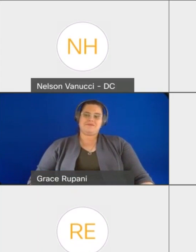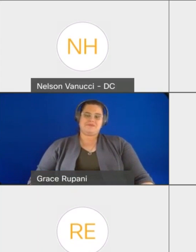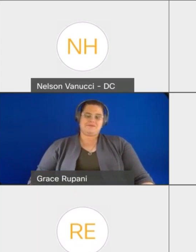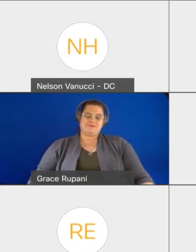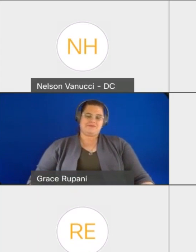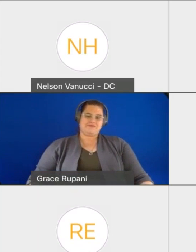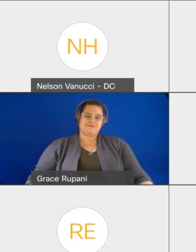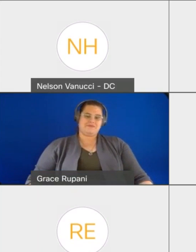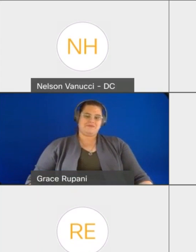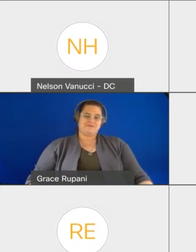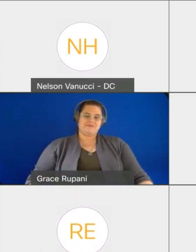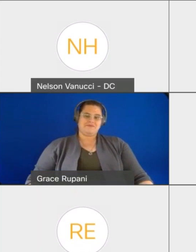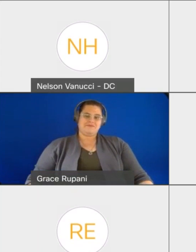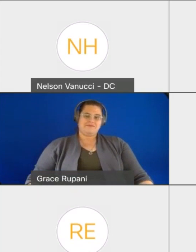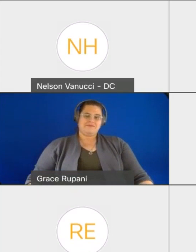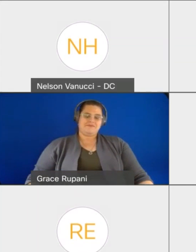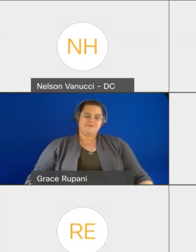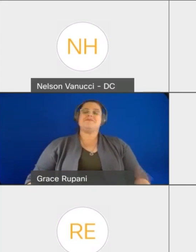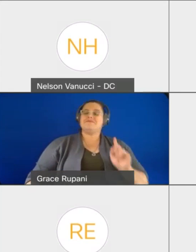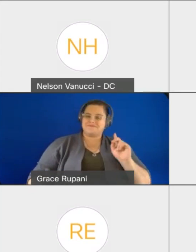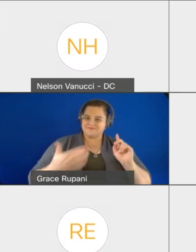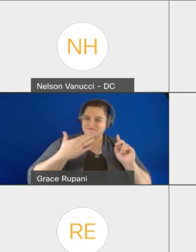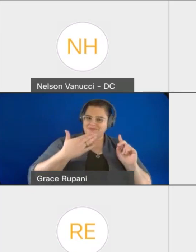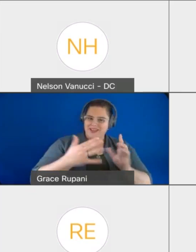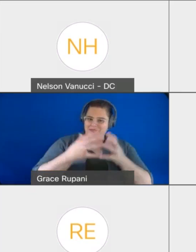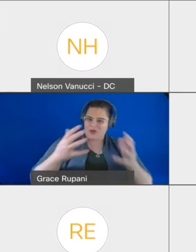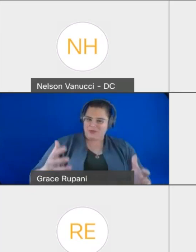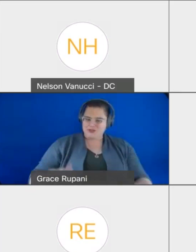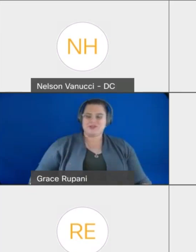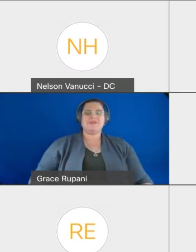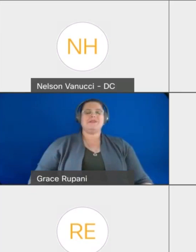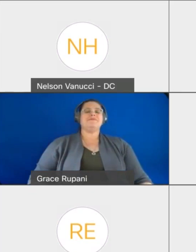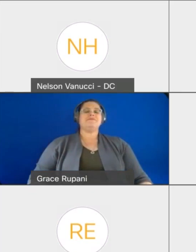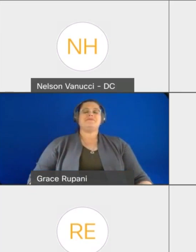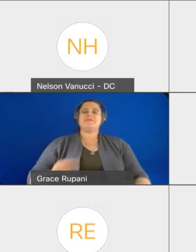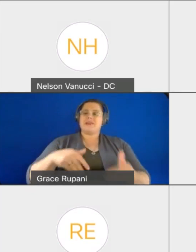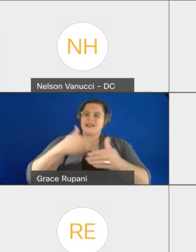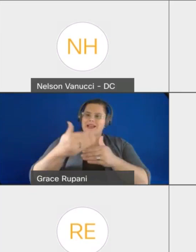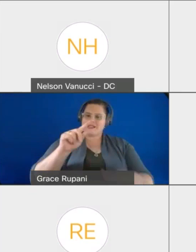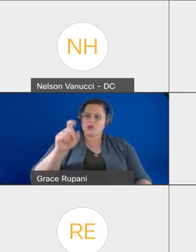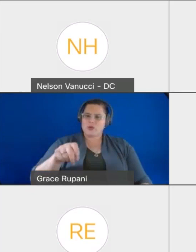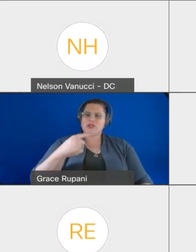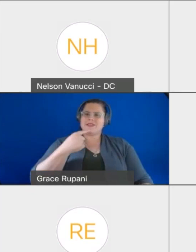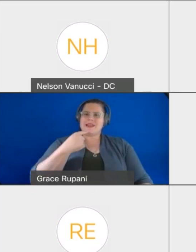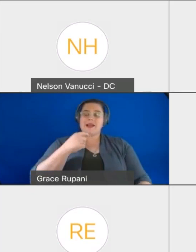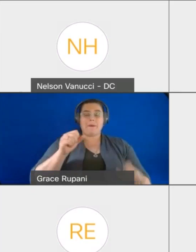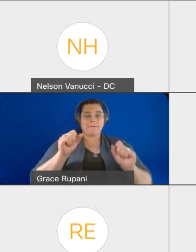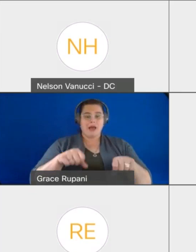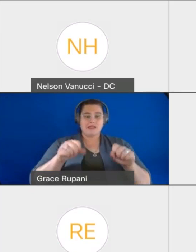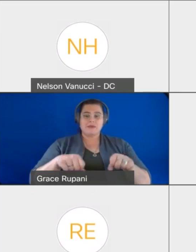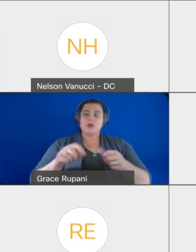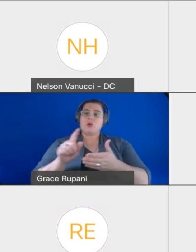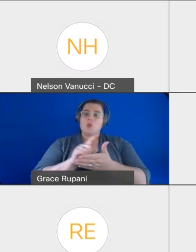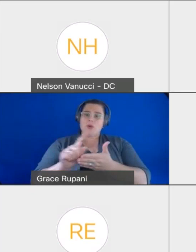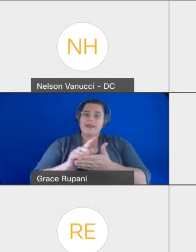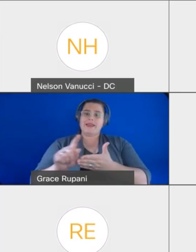Thank you very much. So the next question that I see is it possible that weekly,